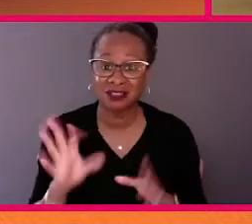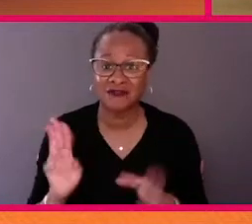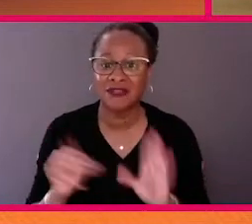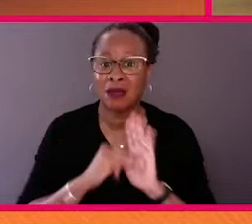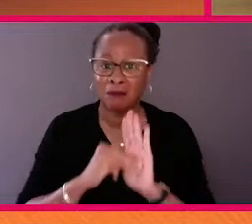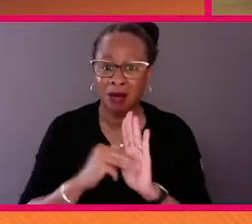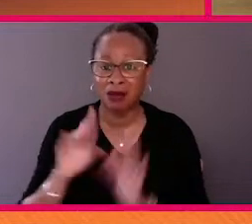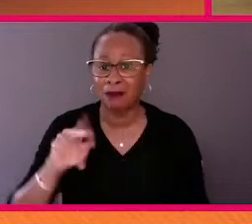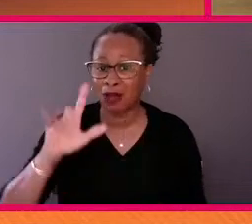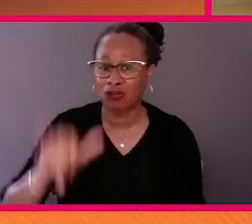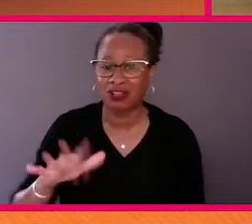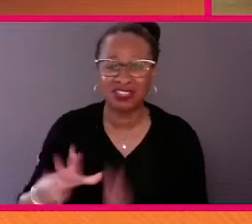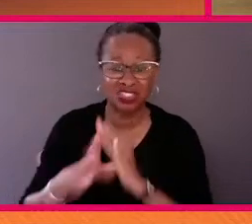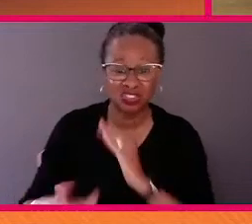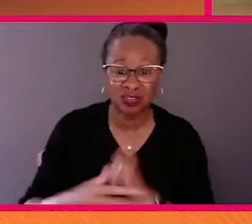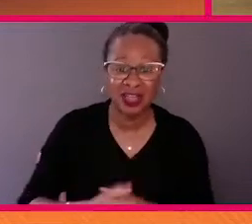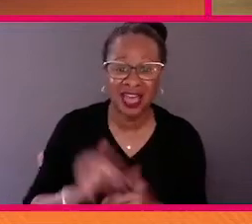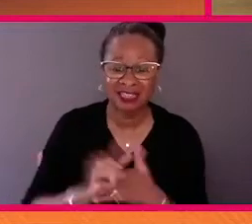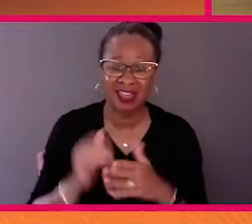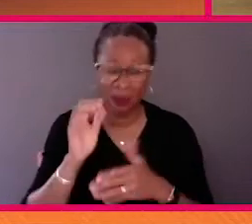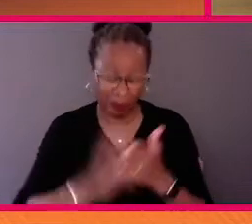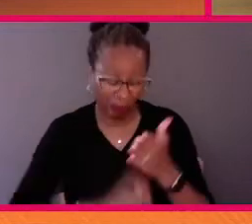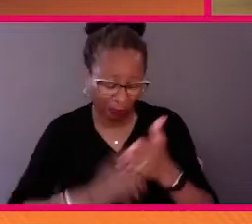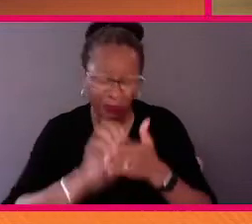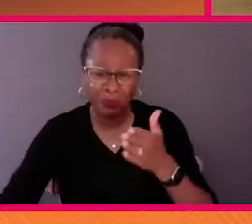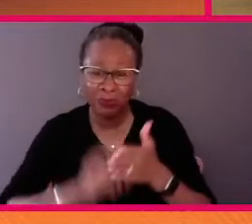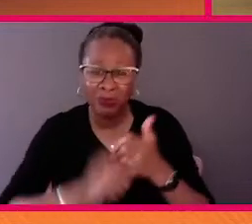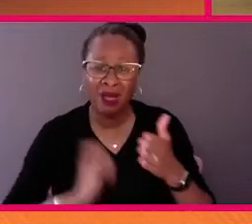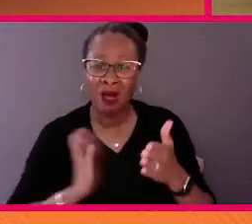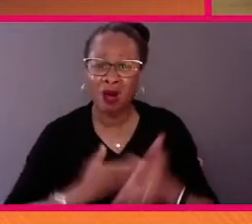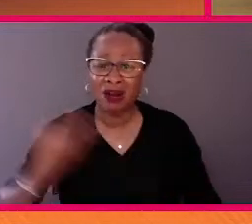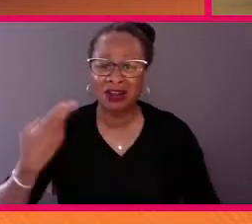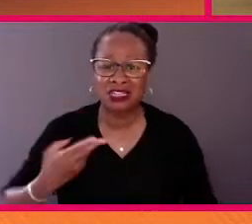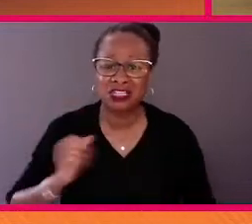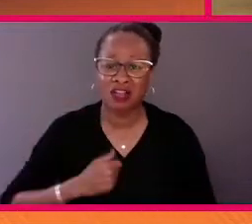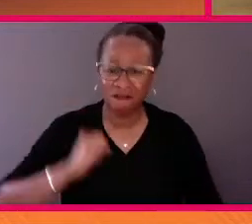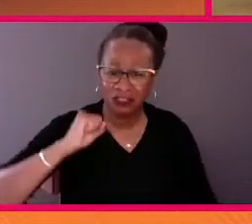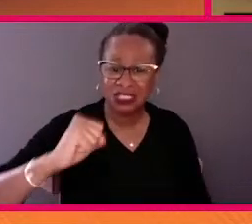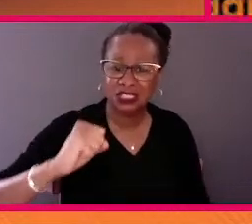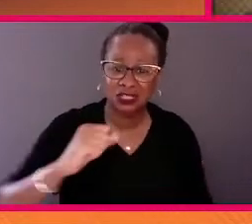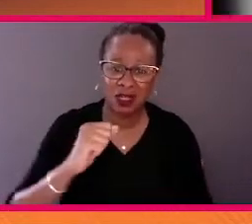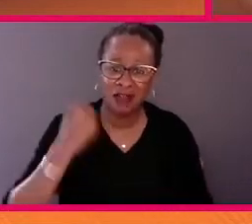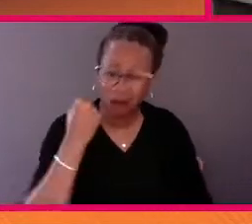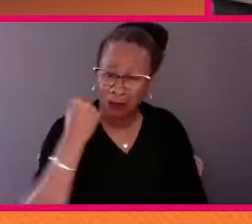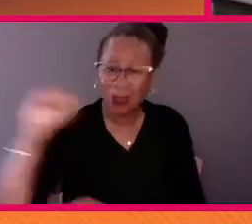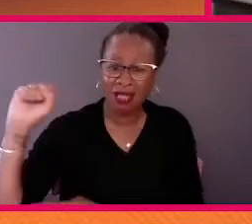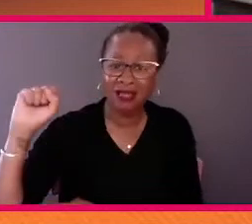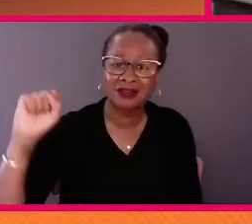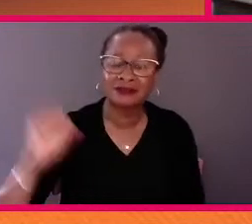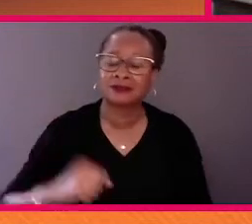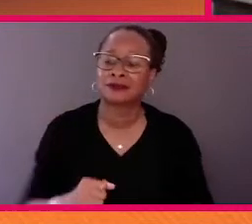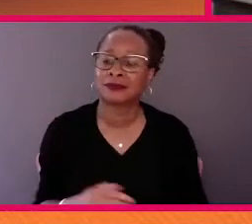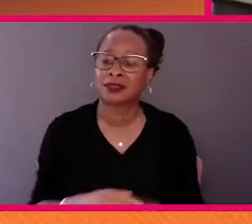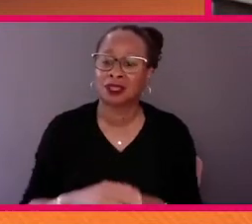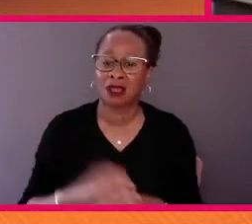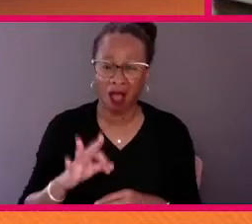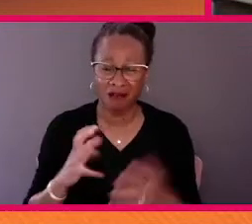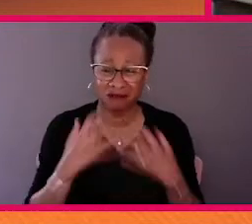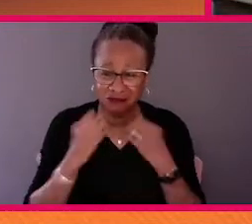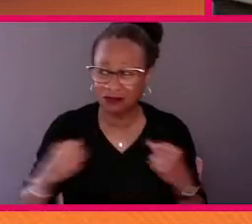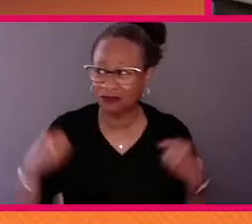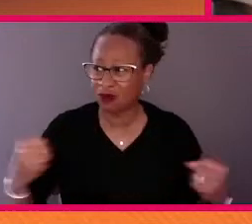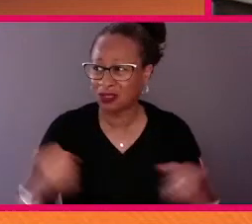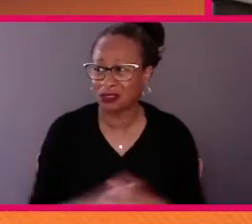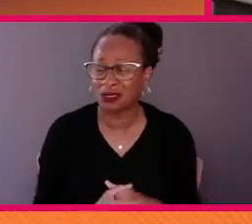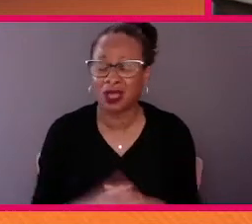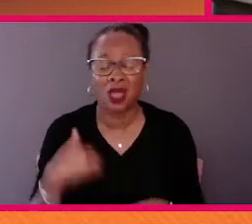away our history of resistance, of rebellion, of ferocity. We have always resisted. We have